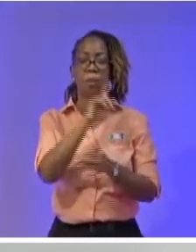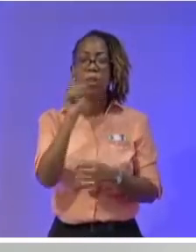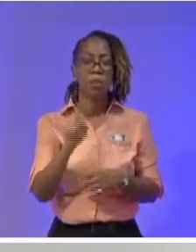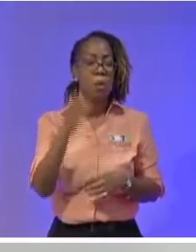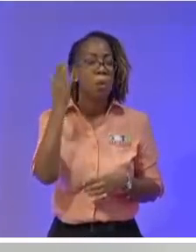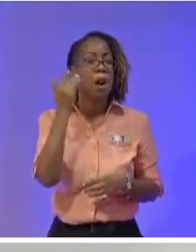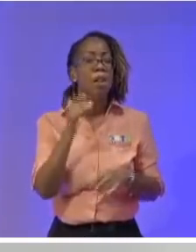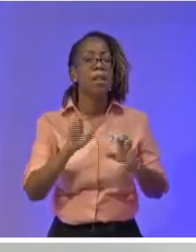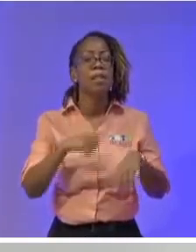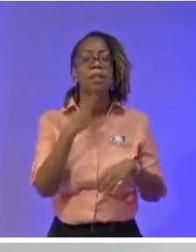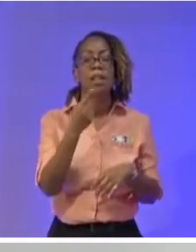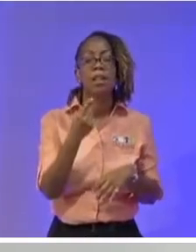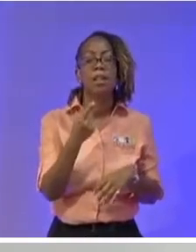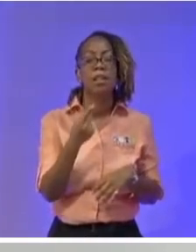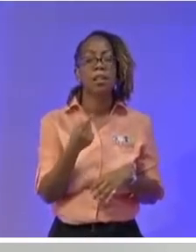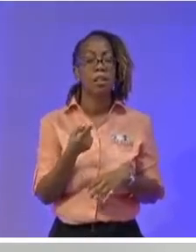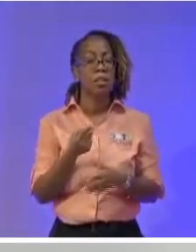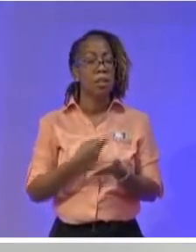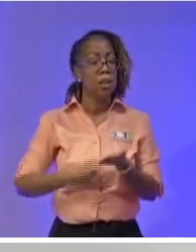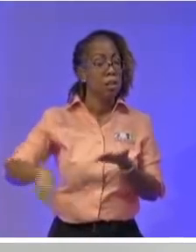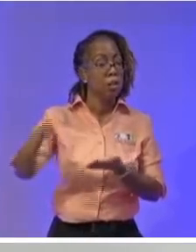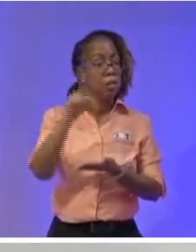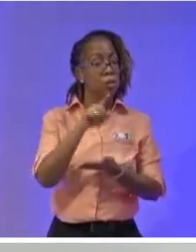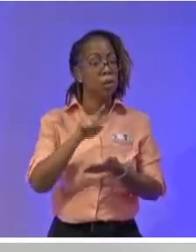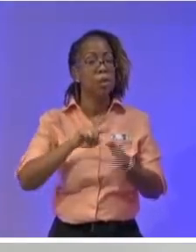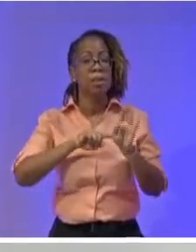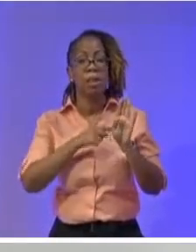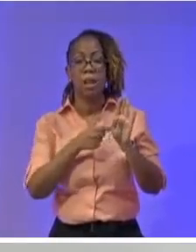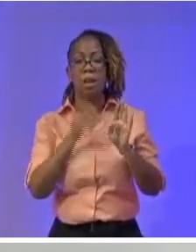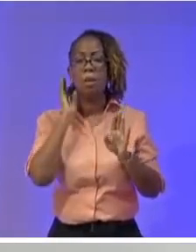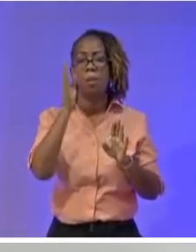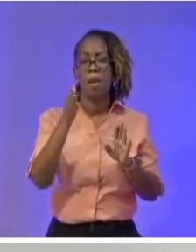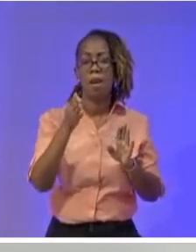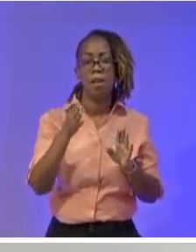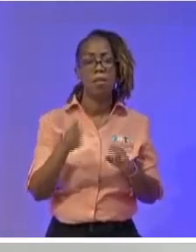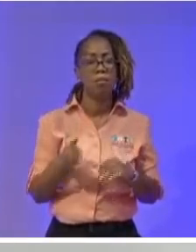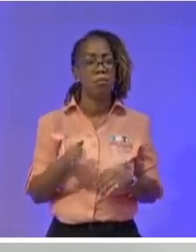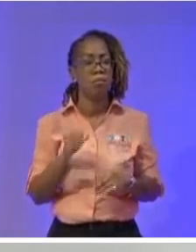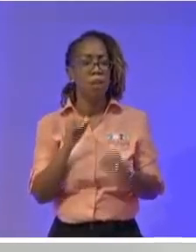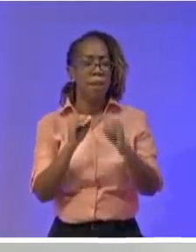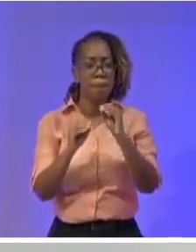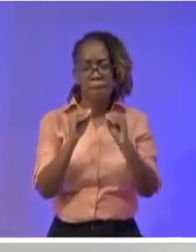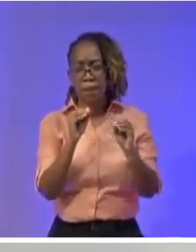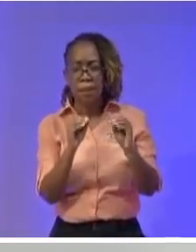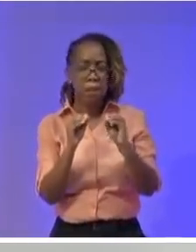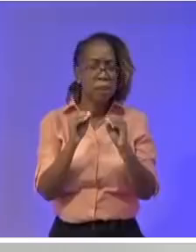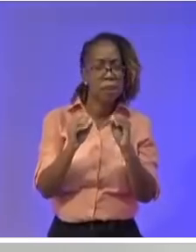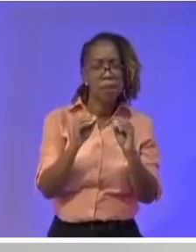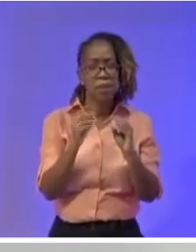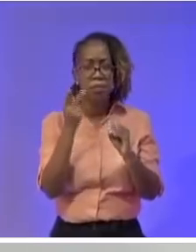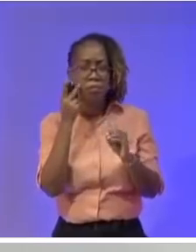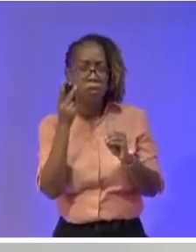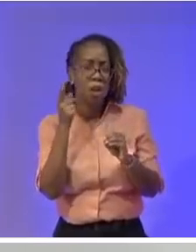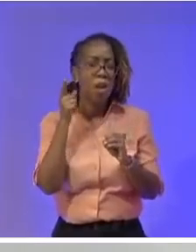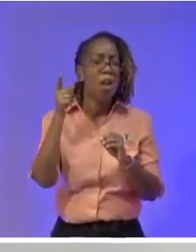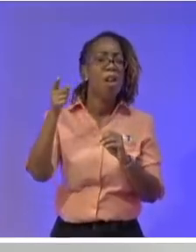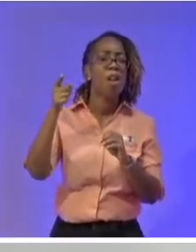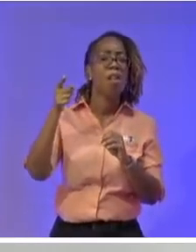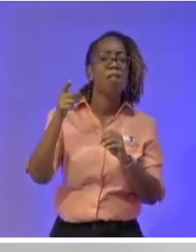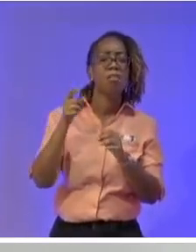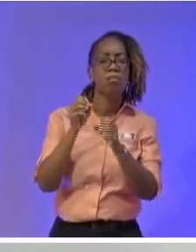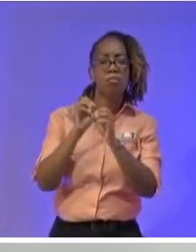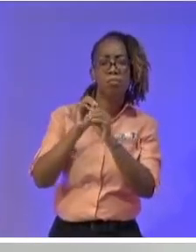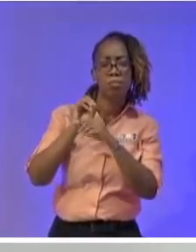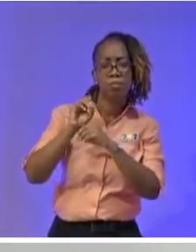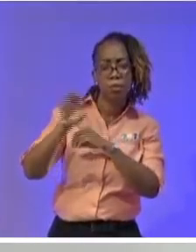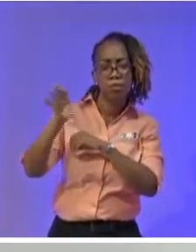week, we'll be readjusting our dashboard that we publish to indicate that. We